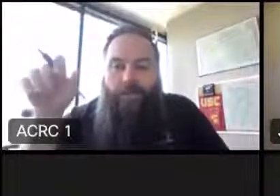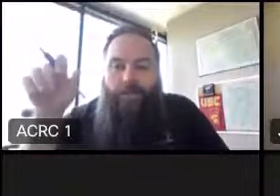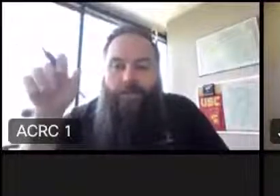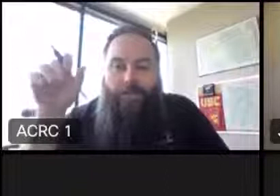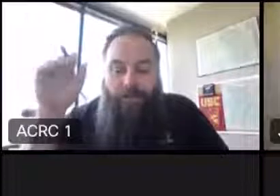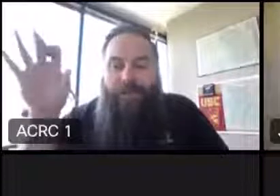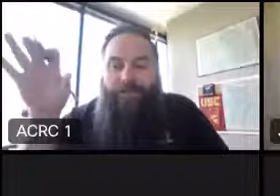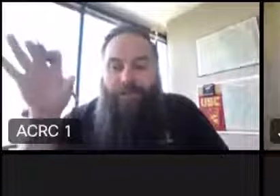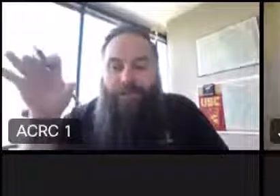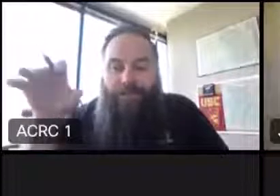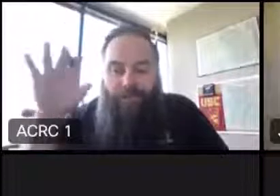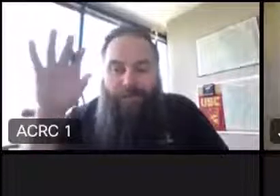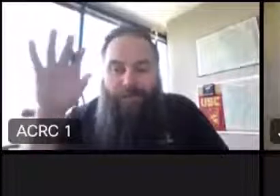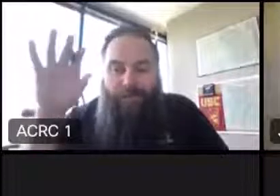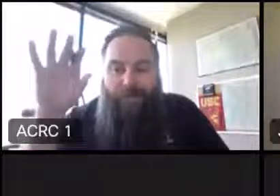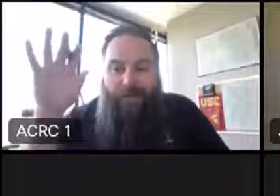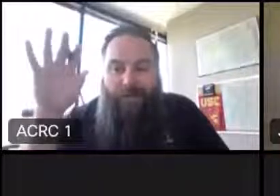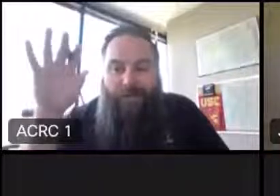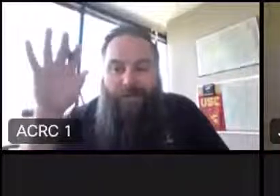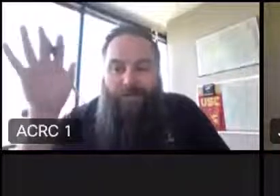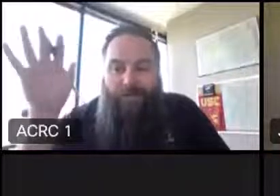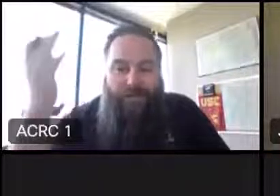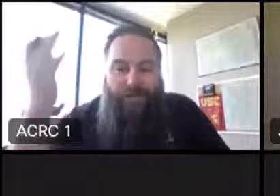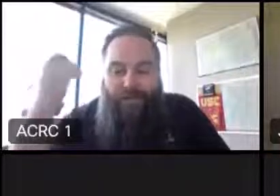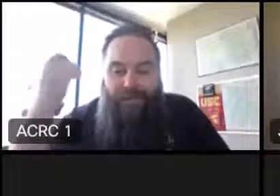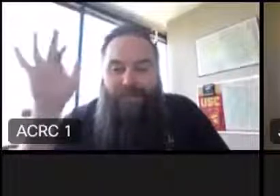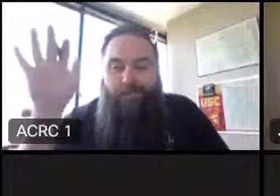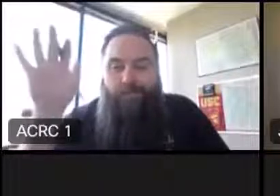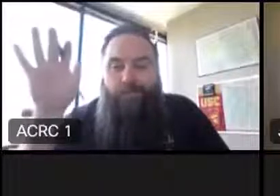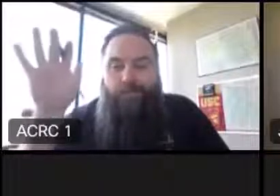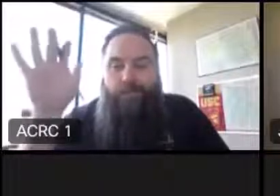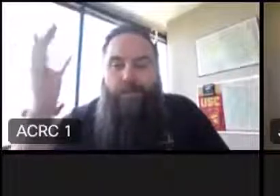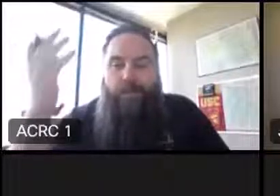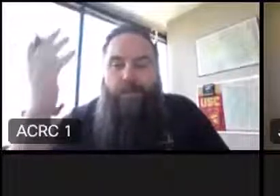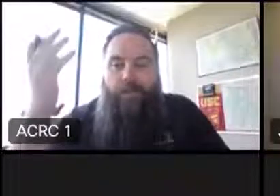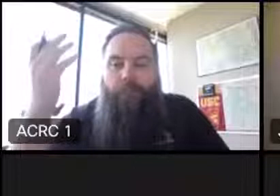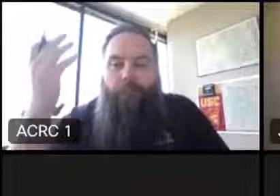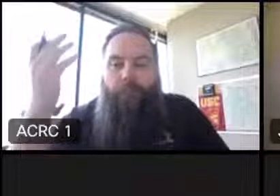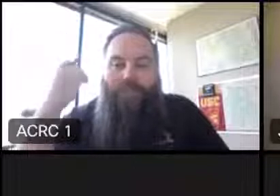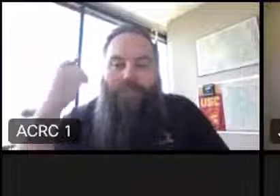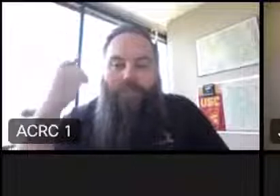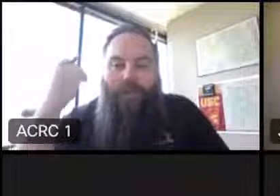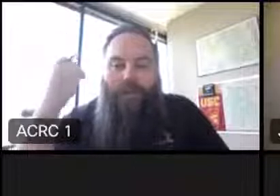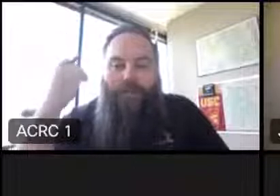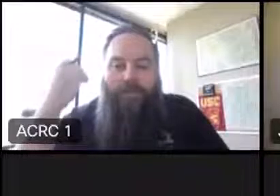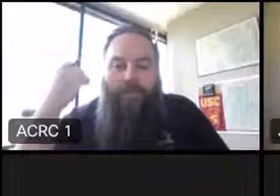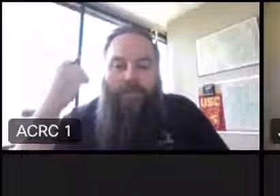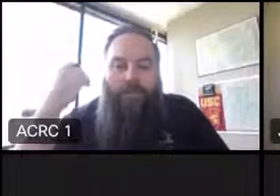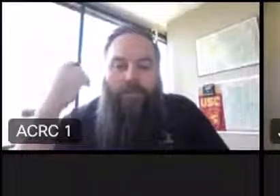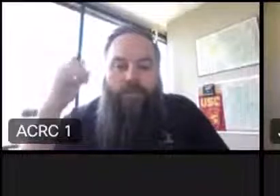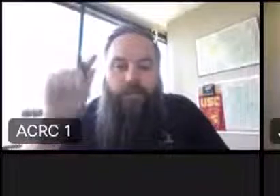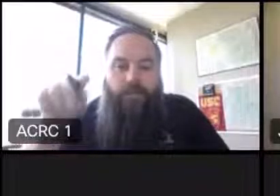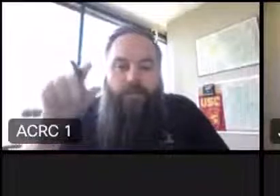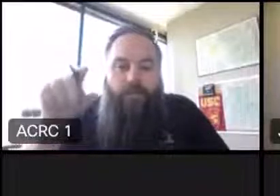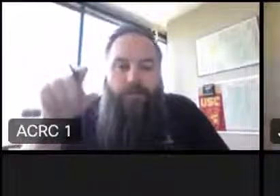type things, since this impacts Eric significantly as well, because he also is going to be making these same proposals. But I think it's always good for us to be very